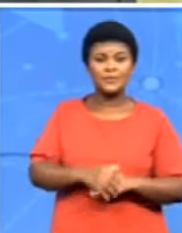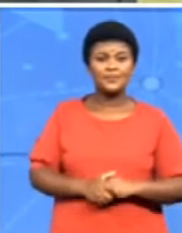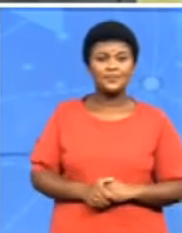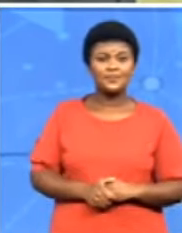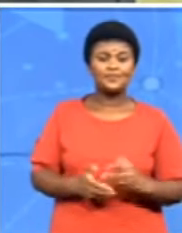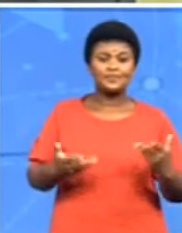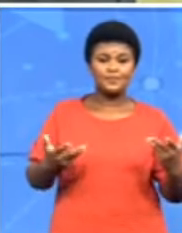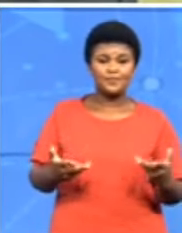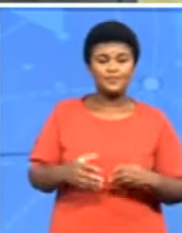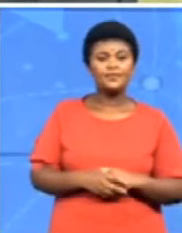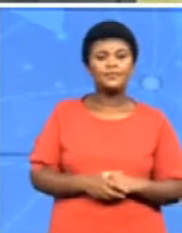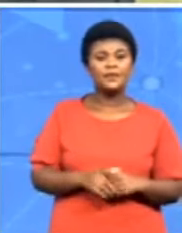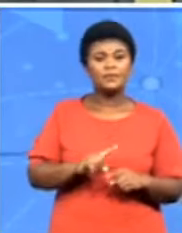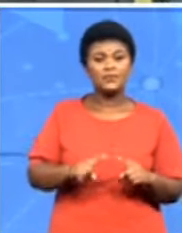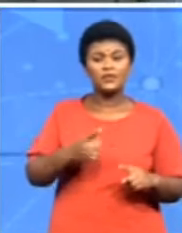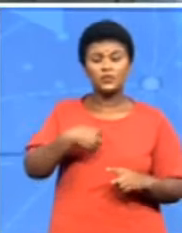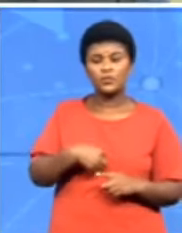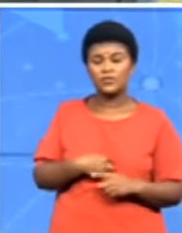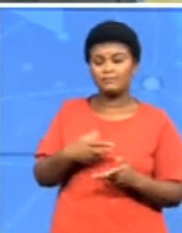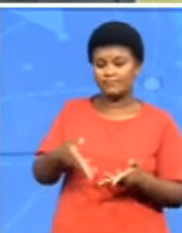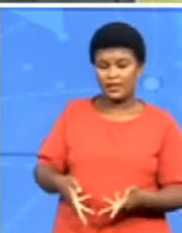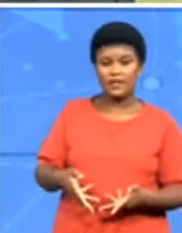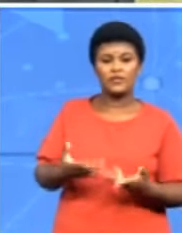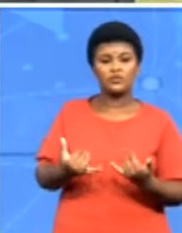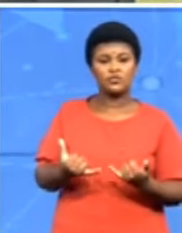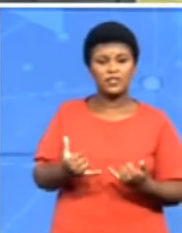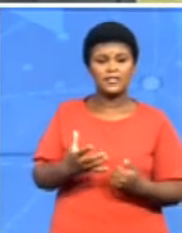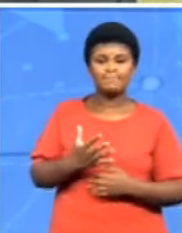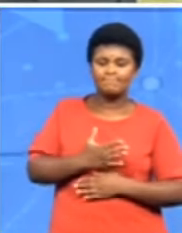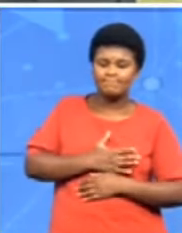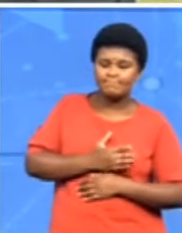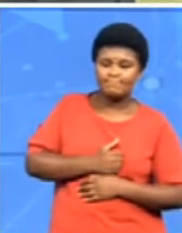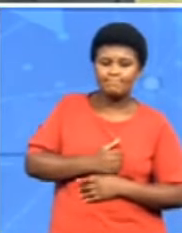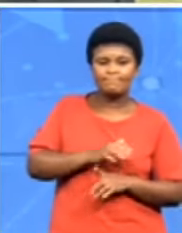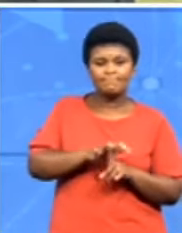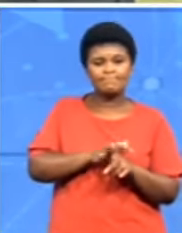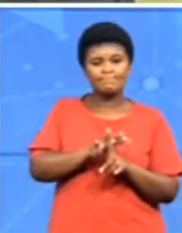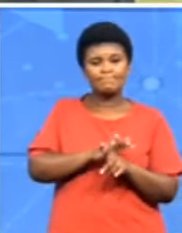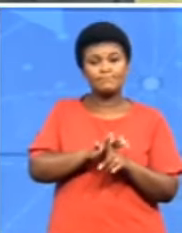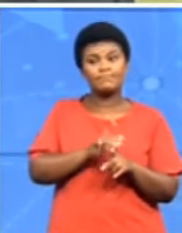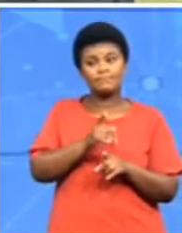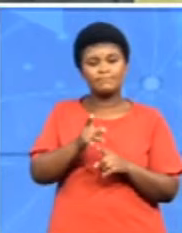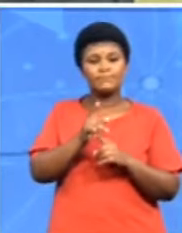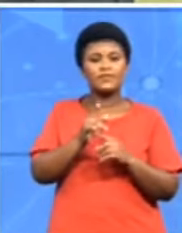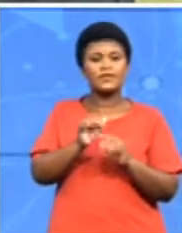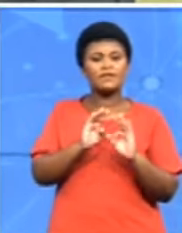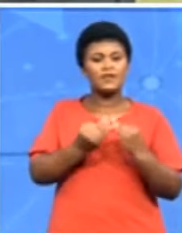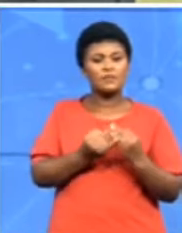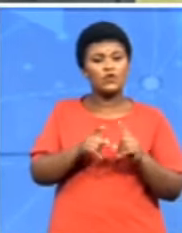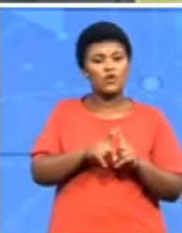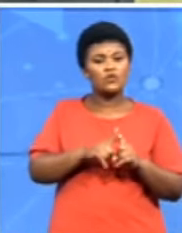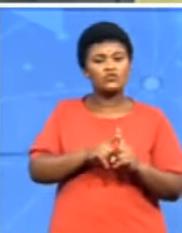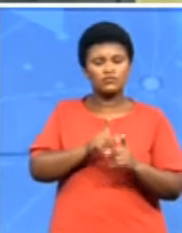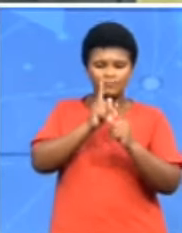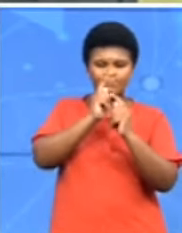And we're here to mourn with the family, but also to convey our heartfelt deepest condolences to the